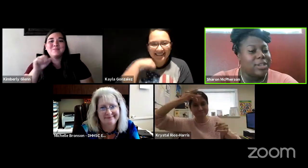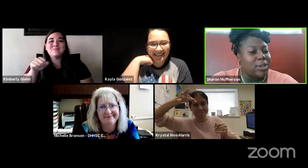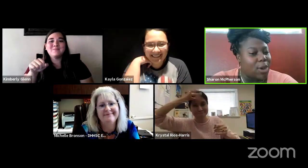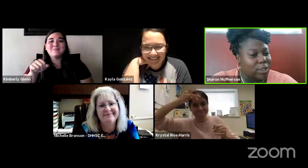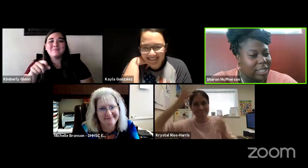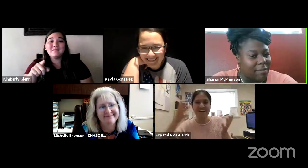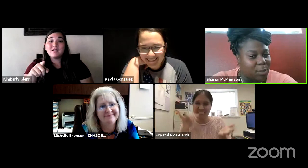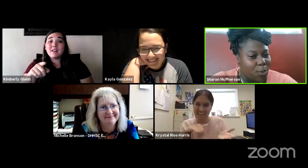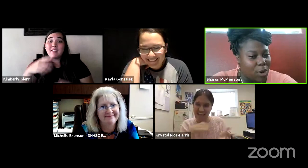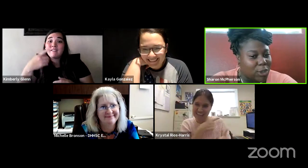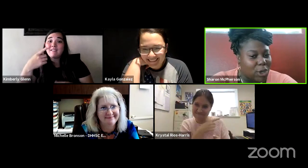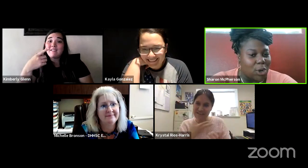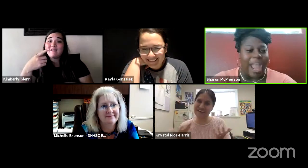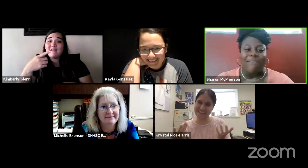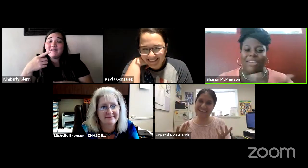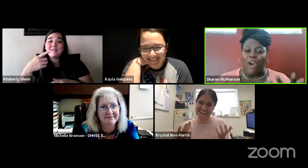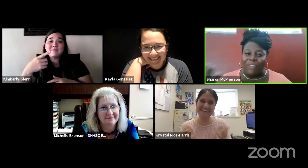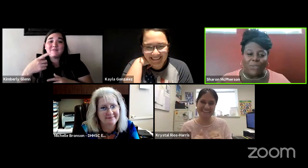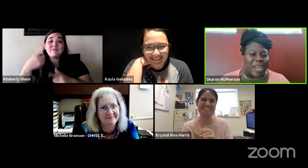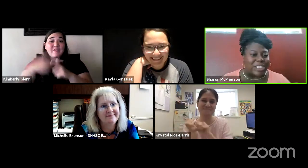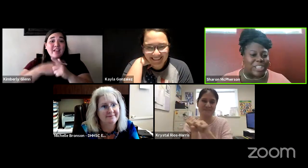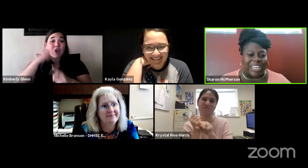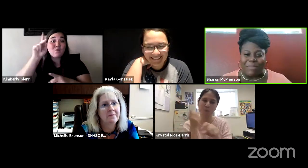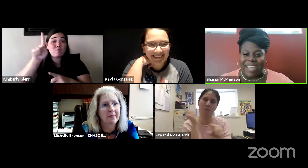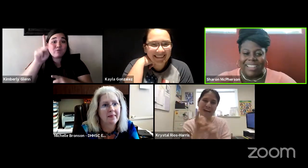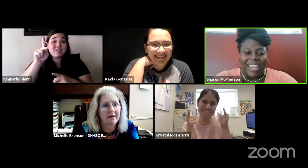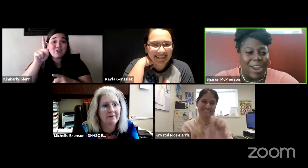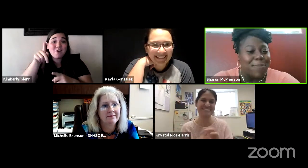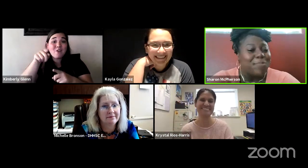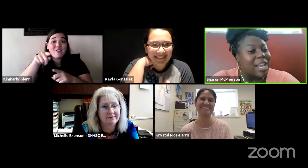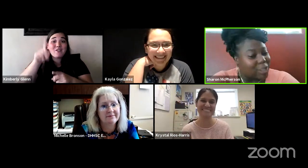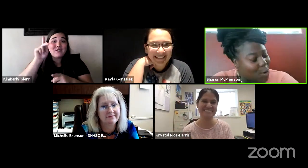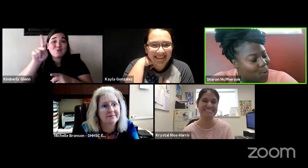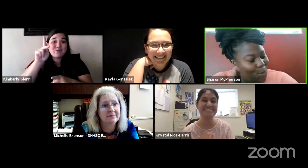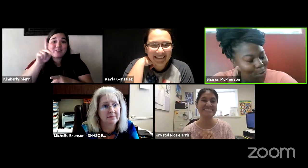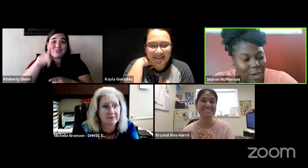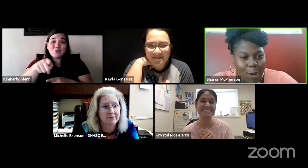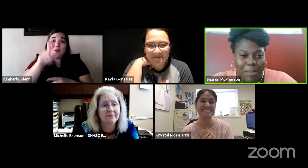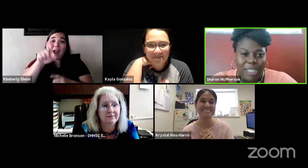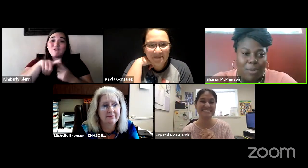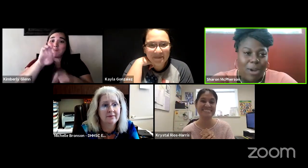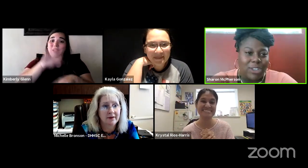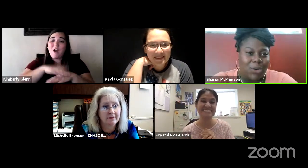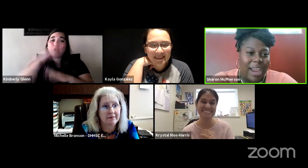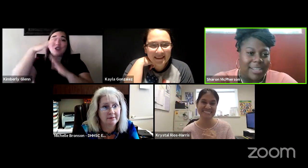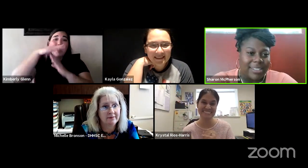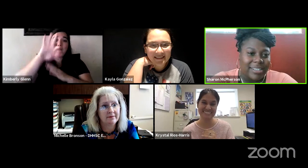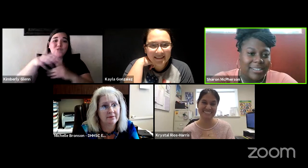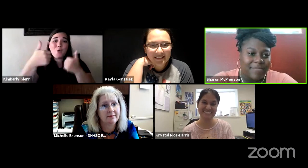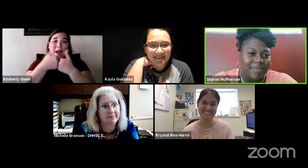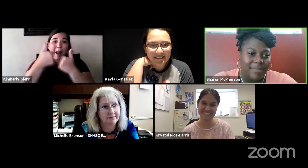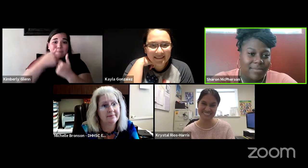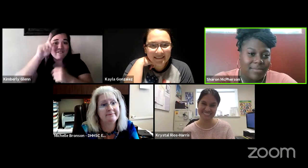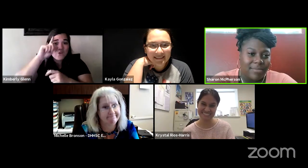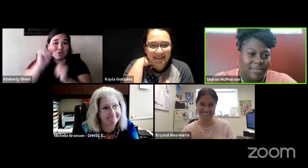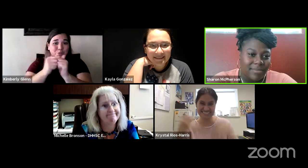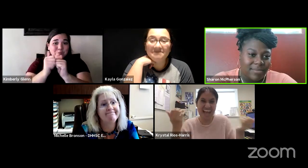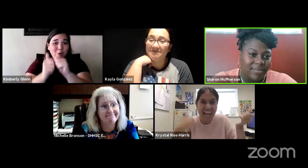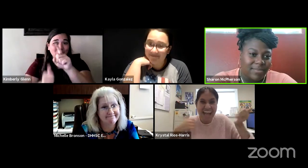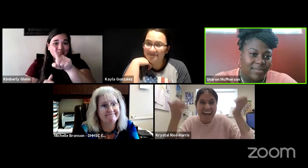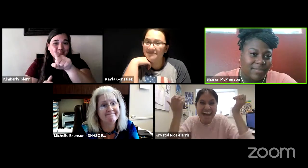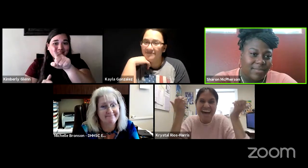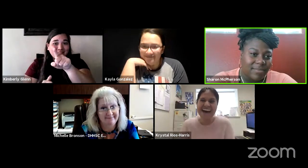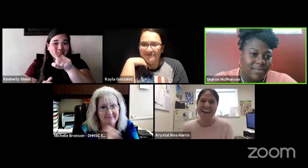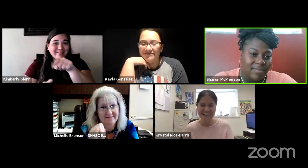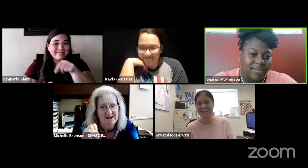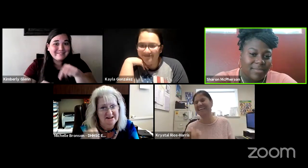But see, she loves sports. So, having all that information and keeping that there. So we know baseball is correct.